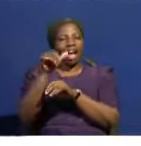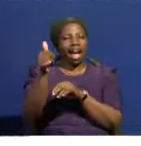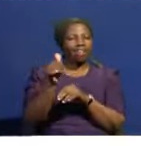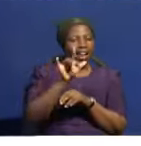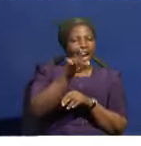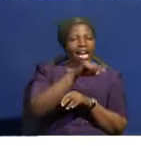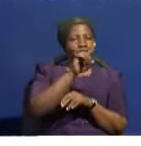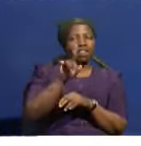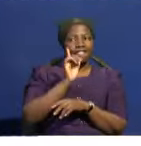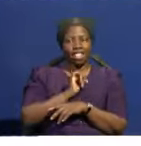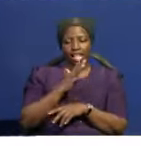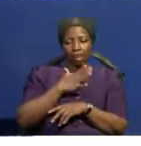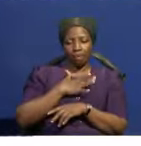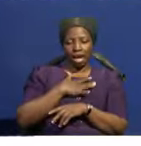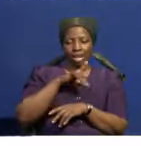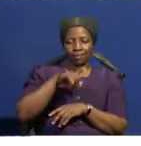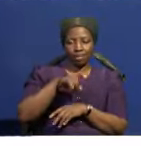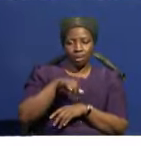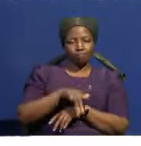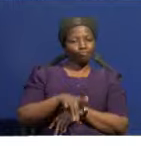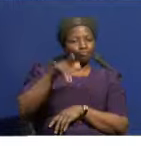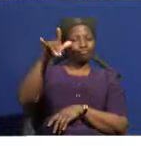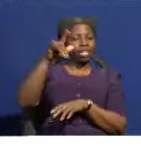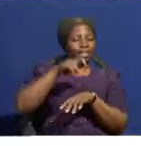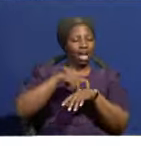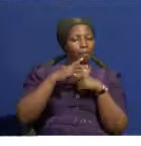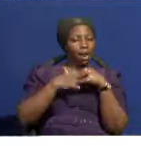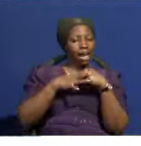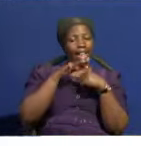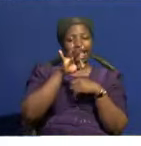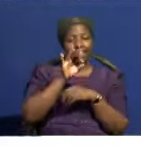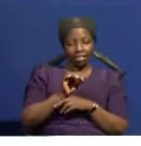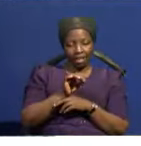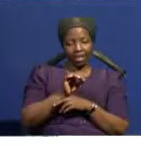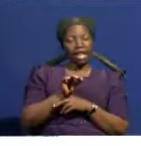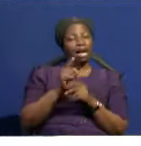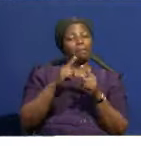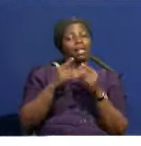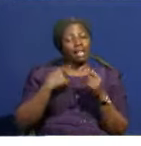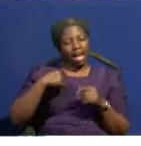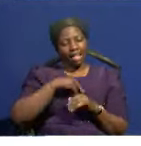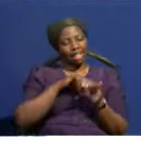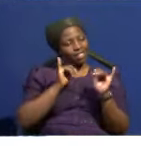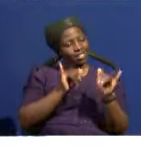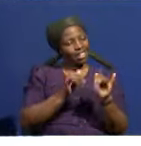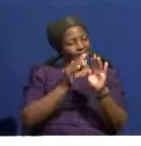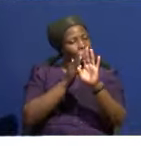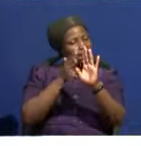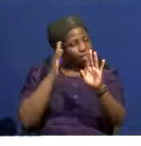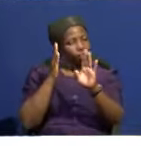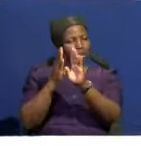scheduled to leave Mombasa at around 9:30. We have been here in the queue